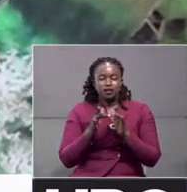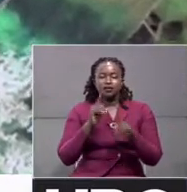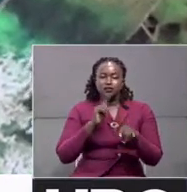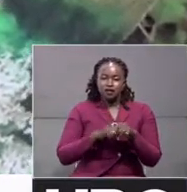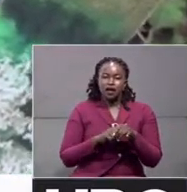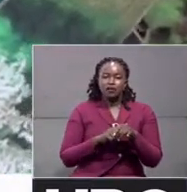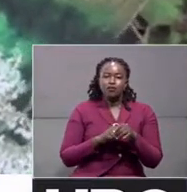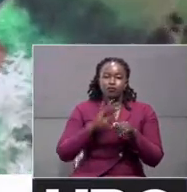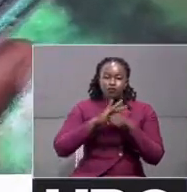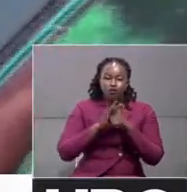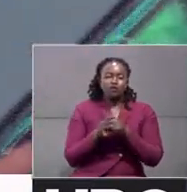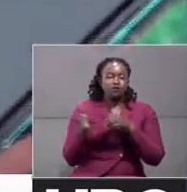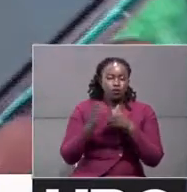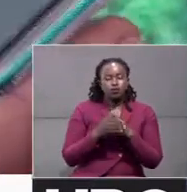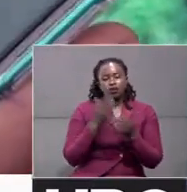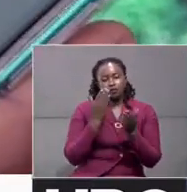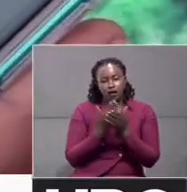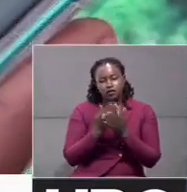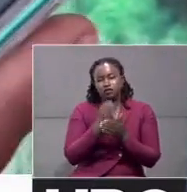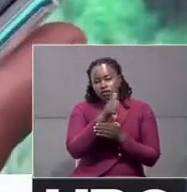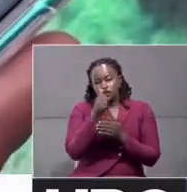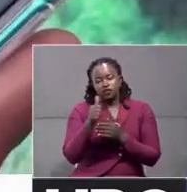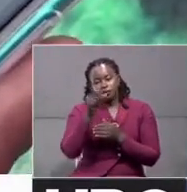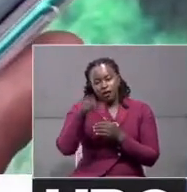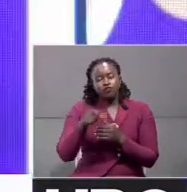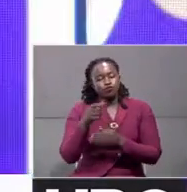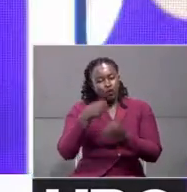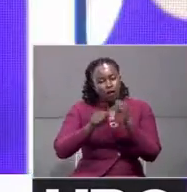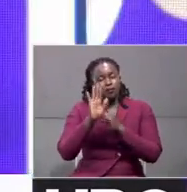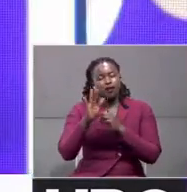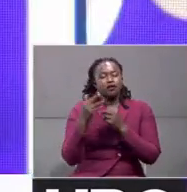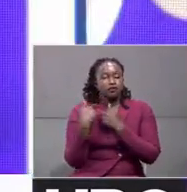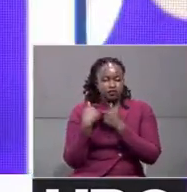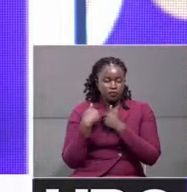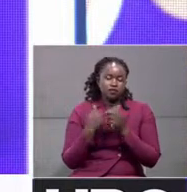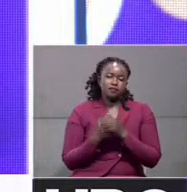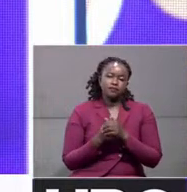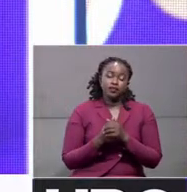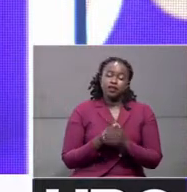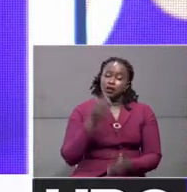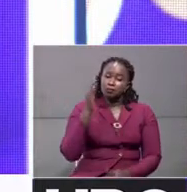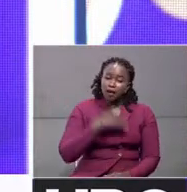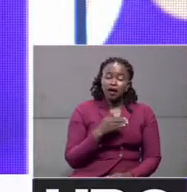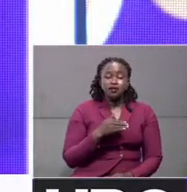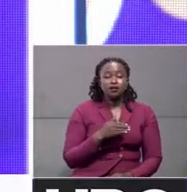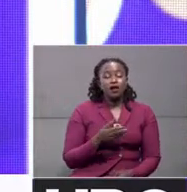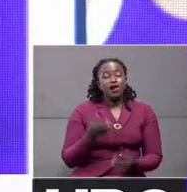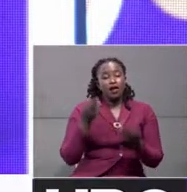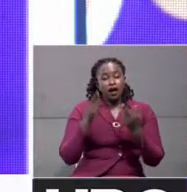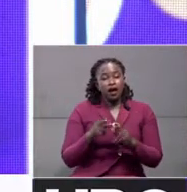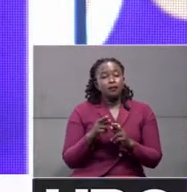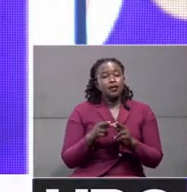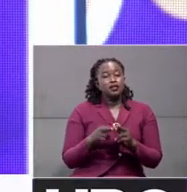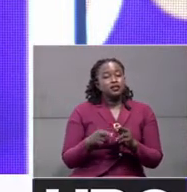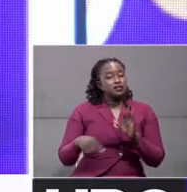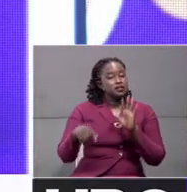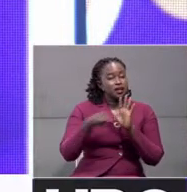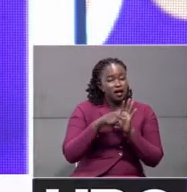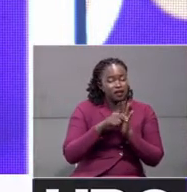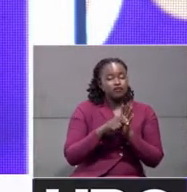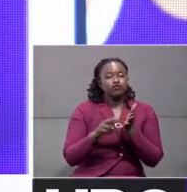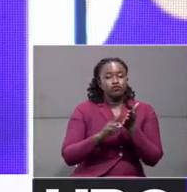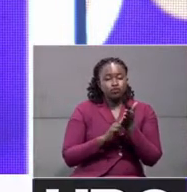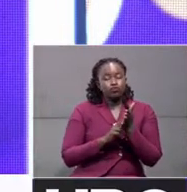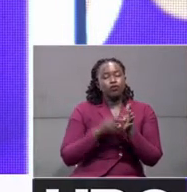lockdown and urged everyone to fulfill their responsibilities. Regrettably, there was a significant disadvantage in the use of